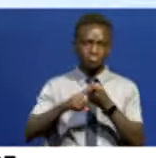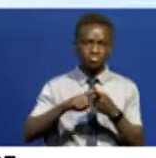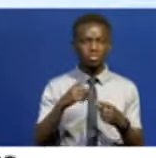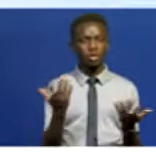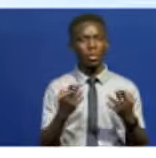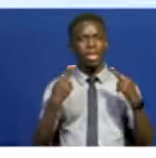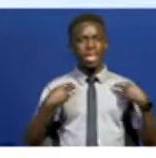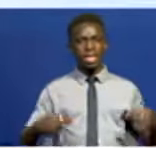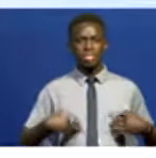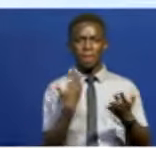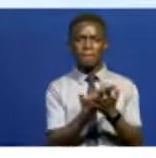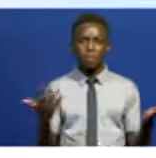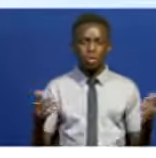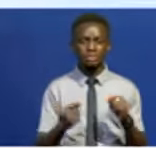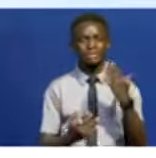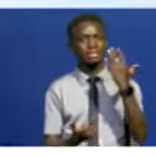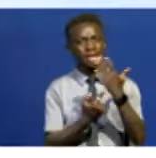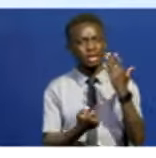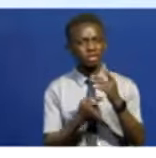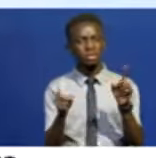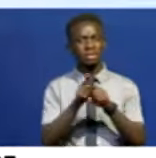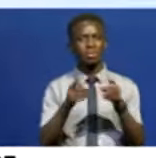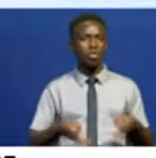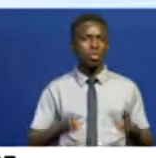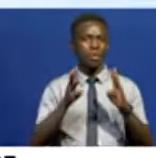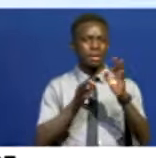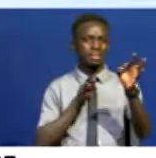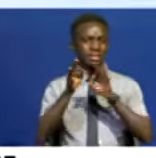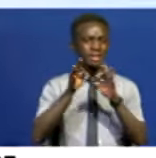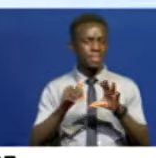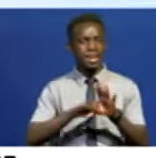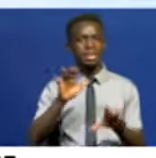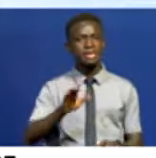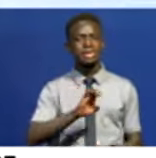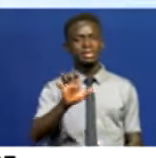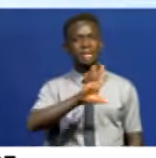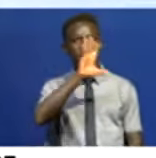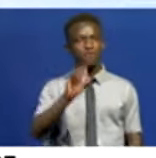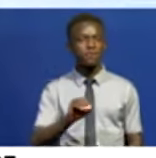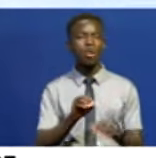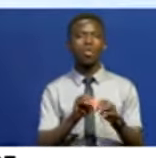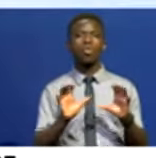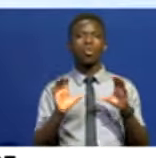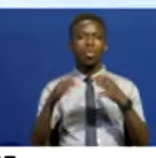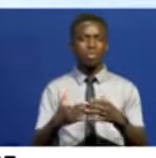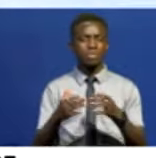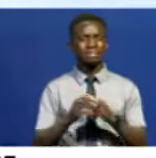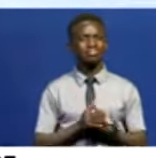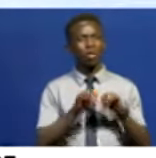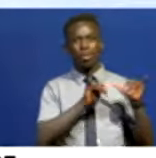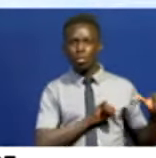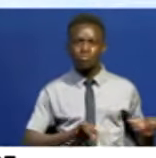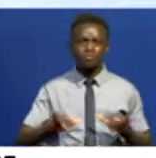and technologies as outlined in the East Africa Community Common External Tariff of